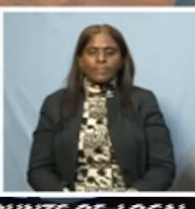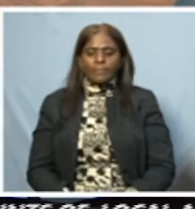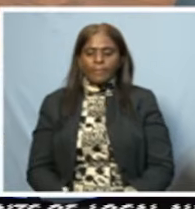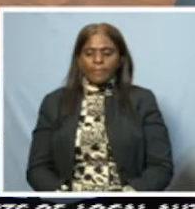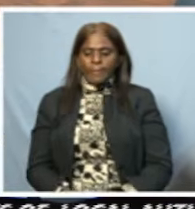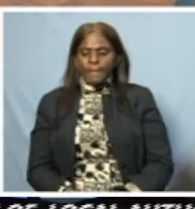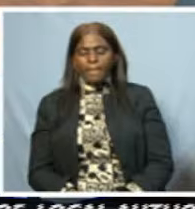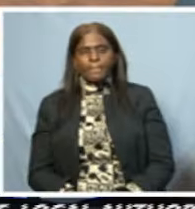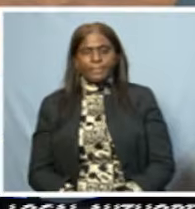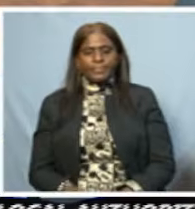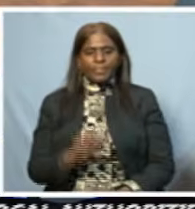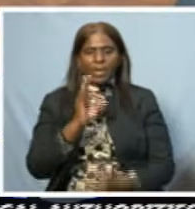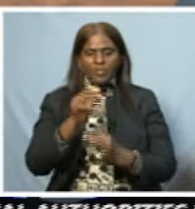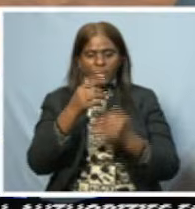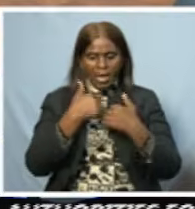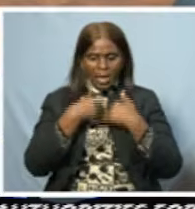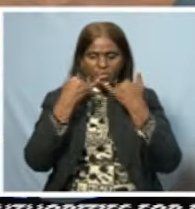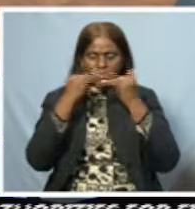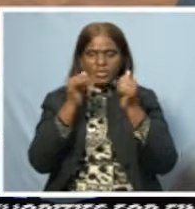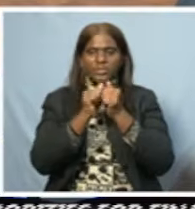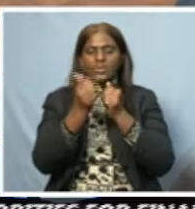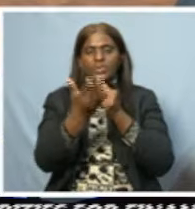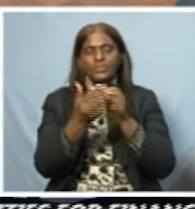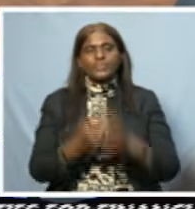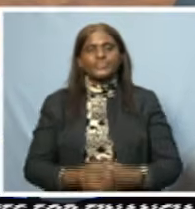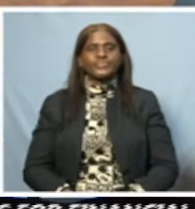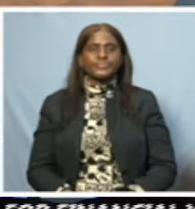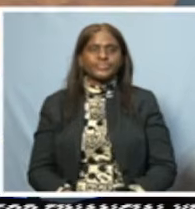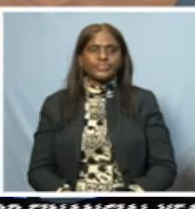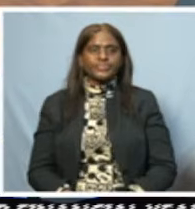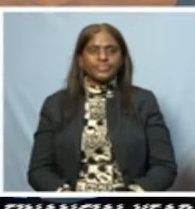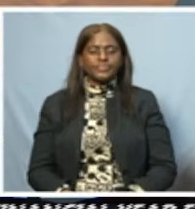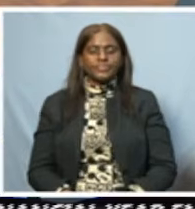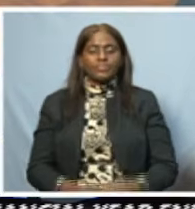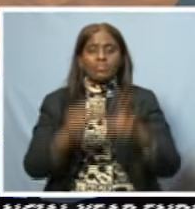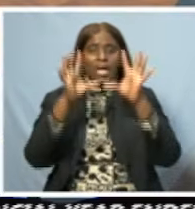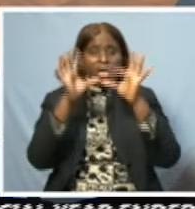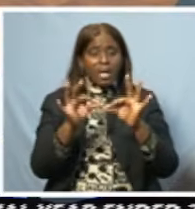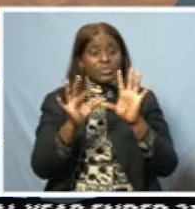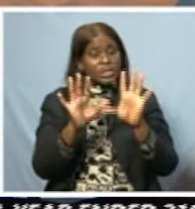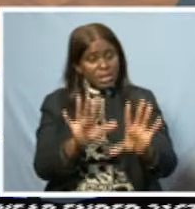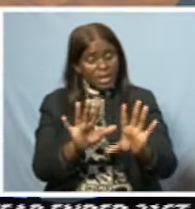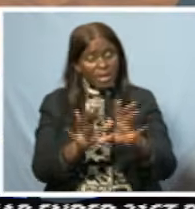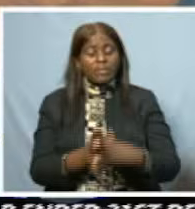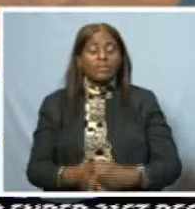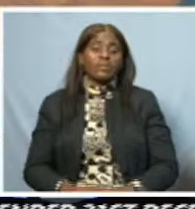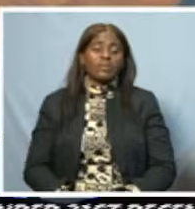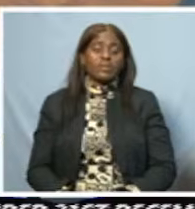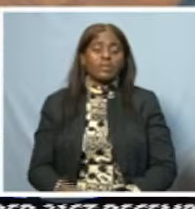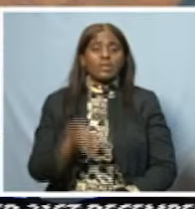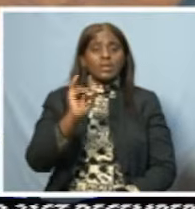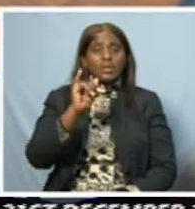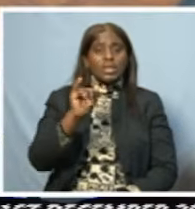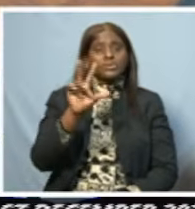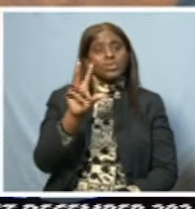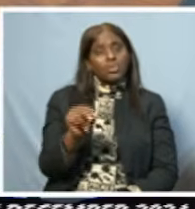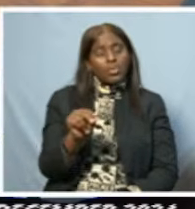if you have the information with you. Is the account in existence? Yes or no?